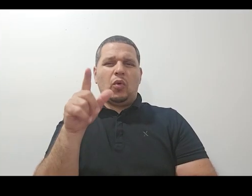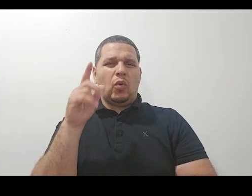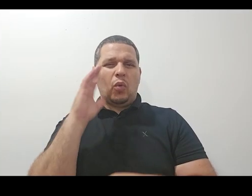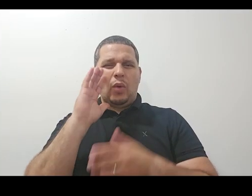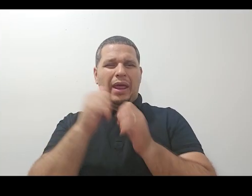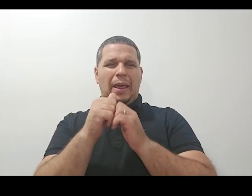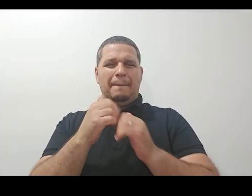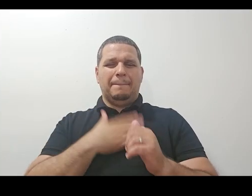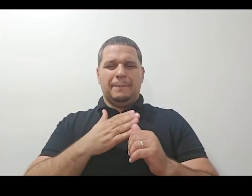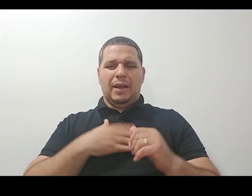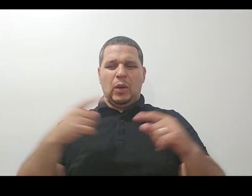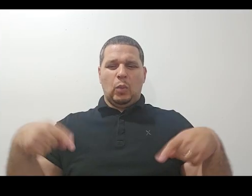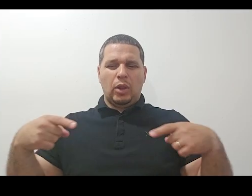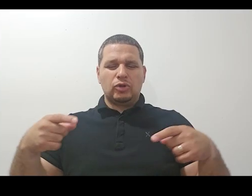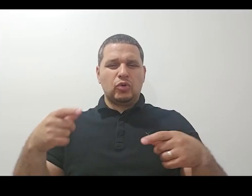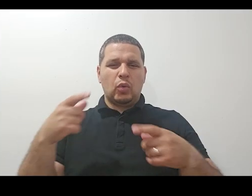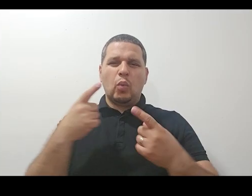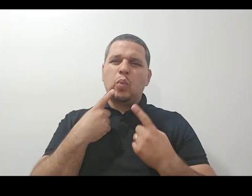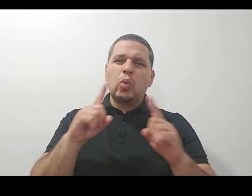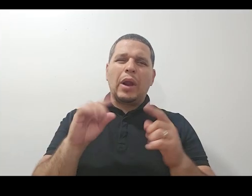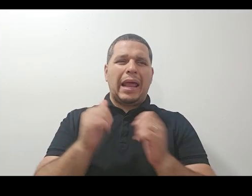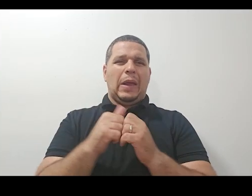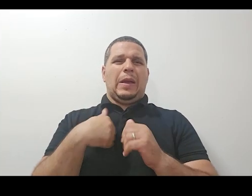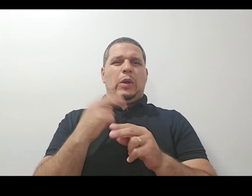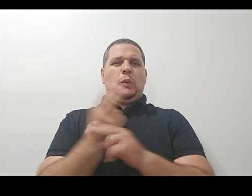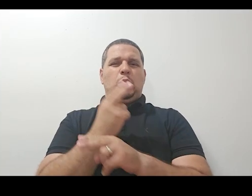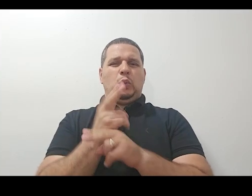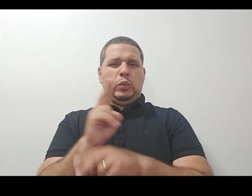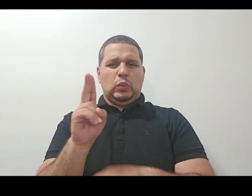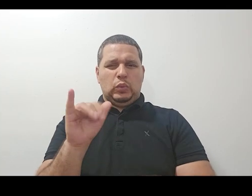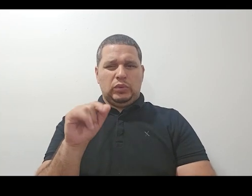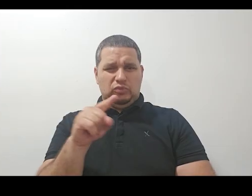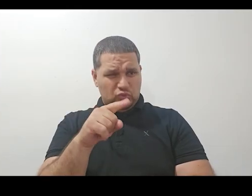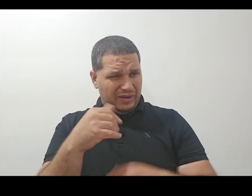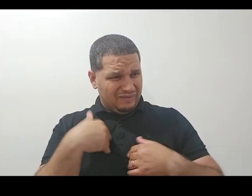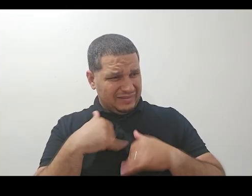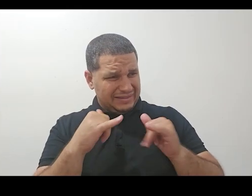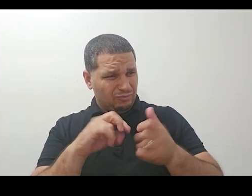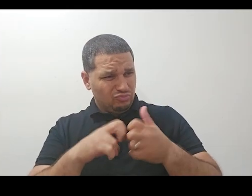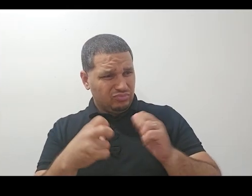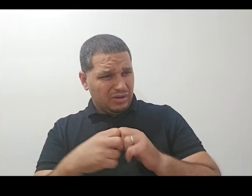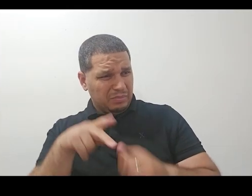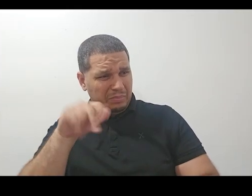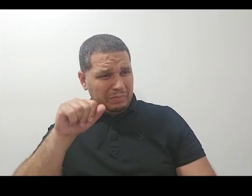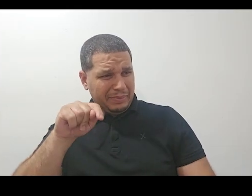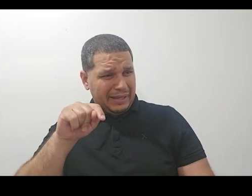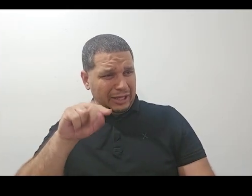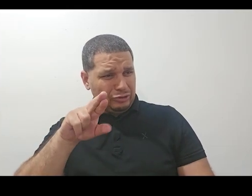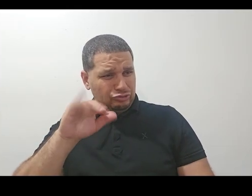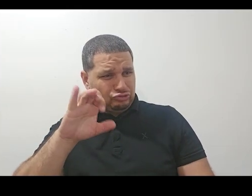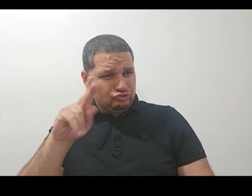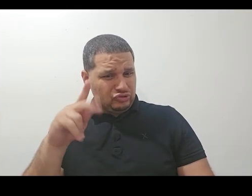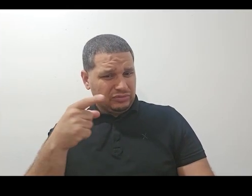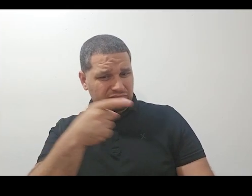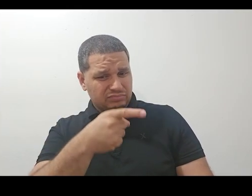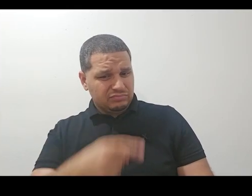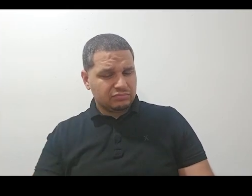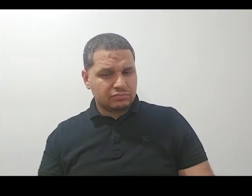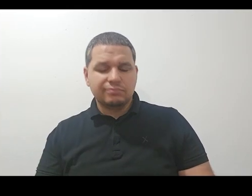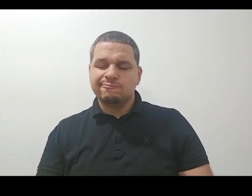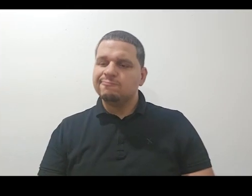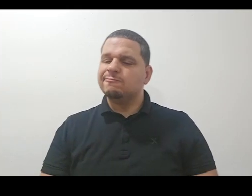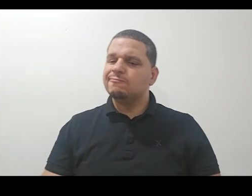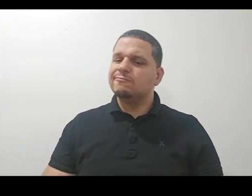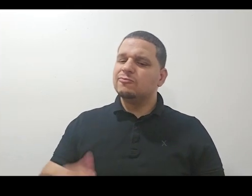how my wheelchair works and how I use it. Do you ever have that problem, Patrick? That's a very